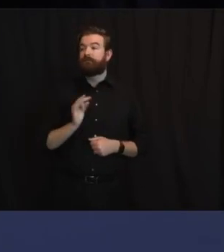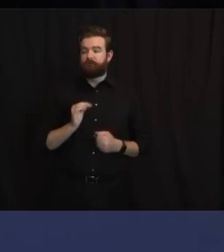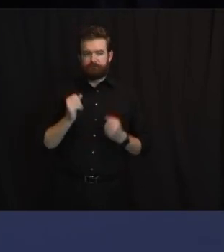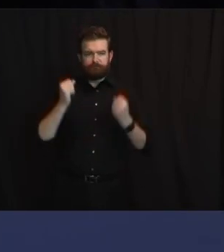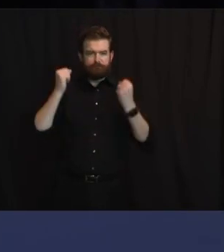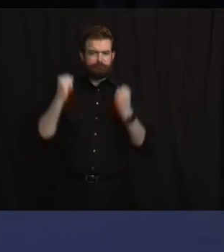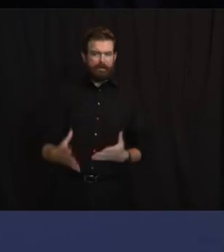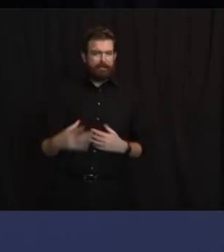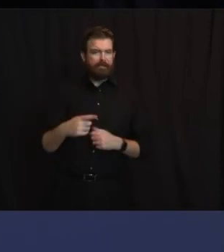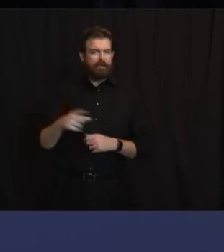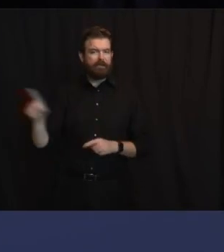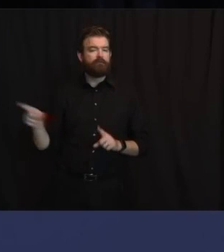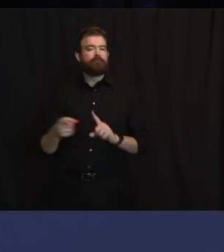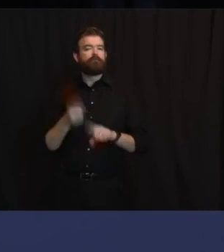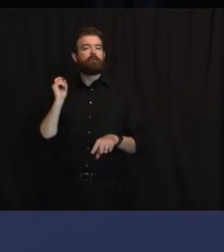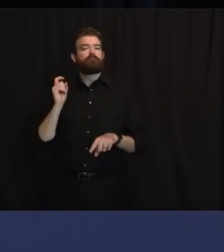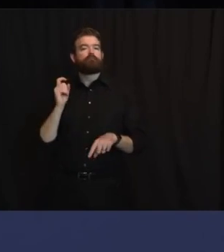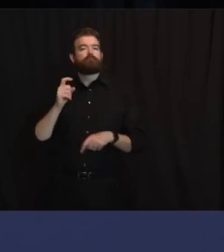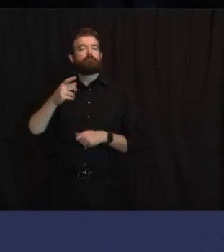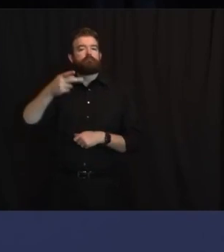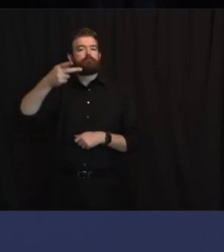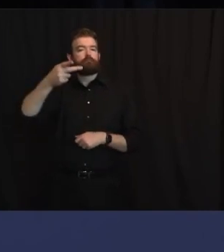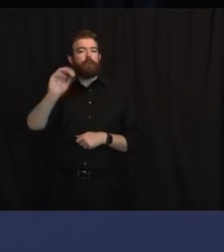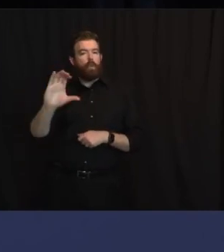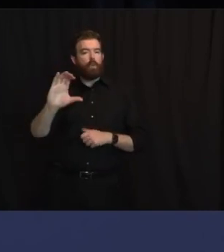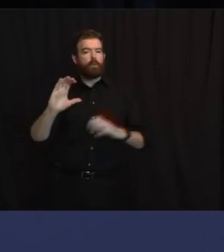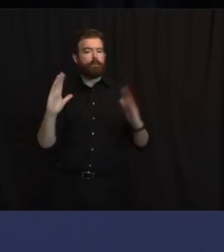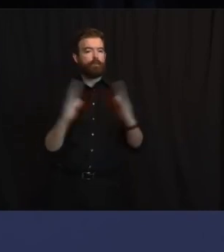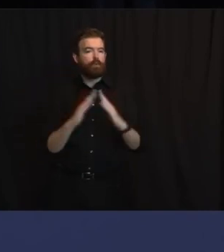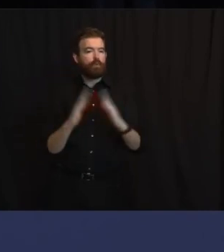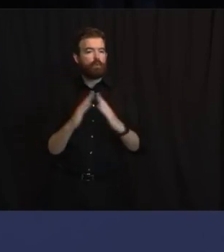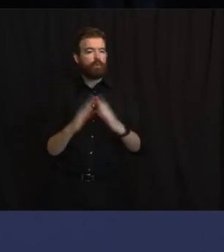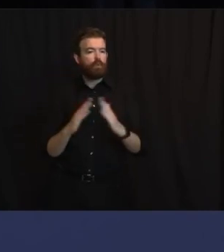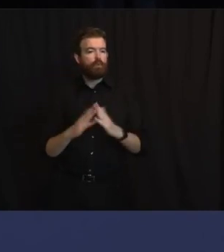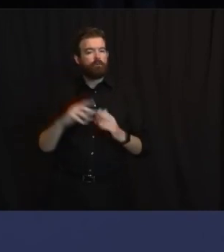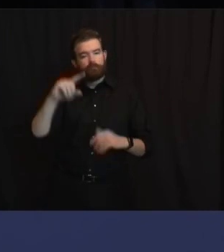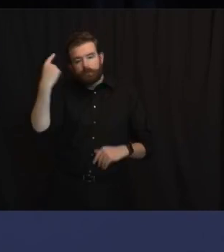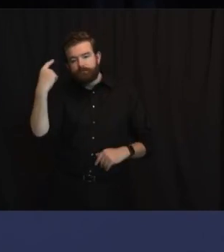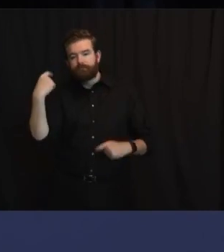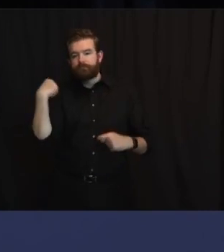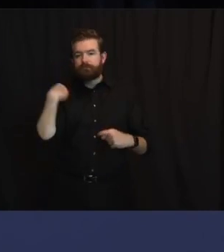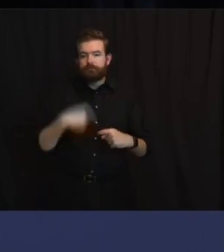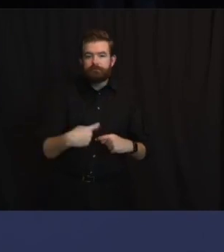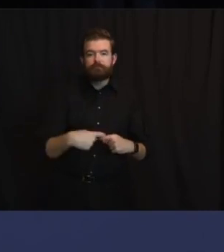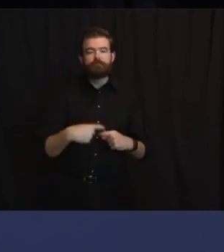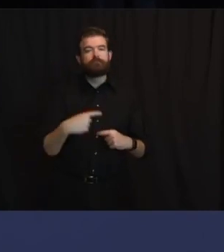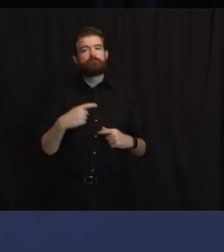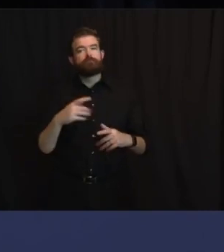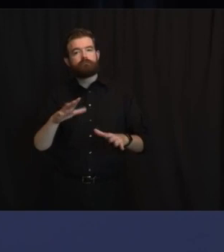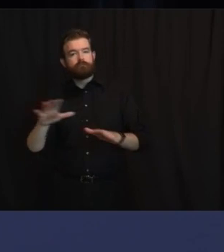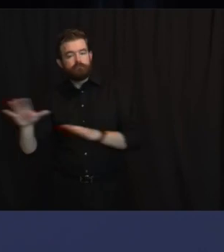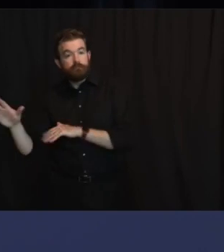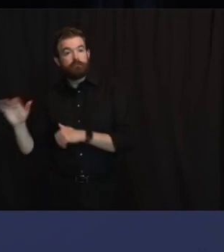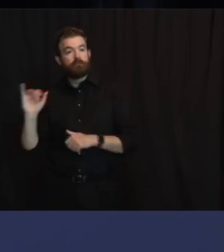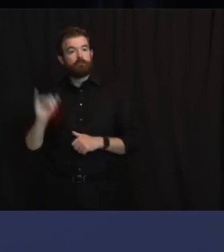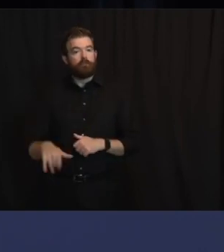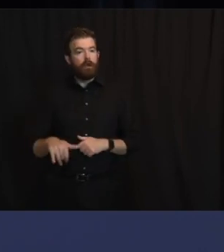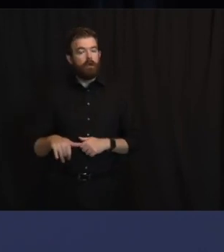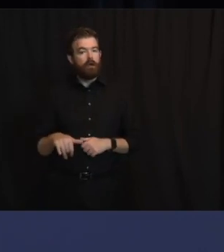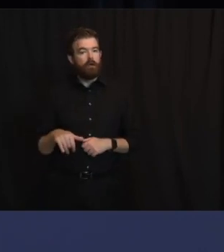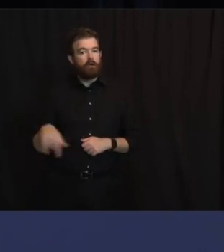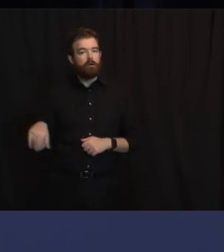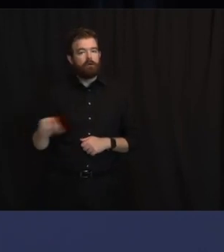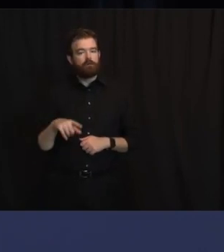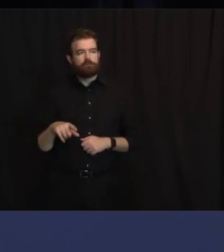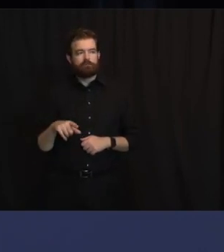vaccines overall and clinical trials. And we're empathetic to that. And we need to listen more. We need to build